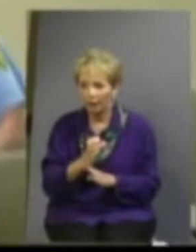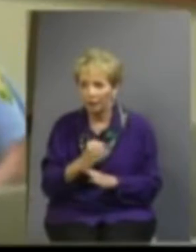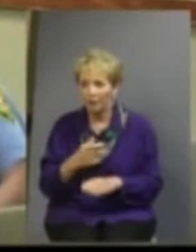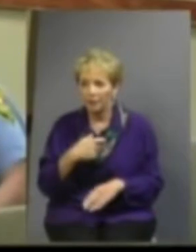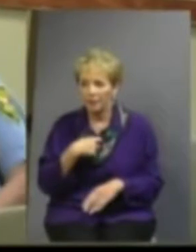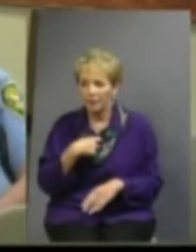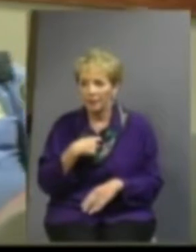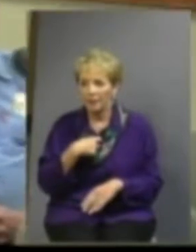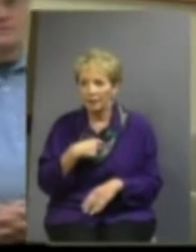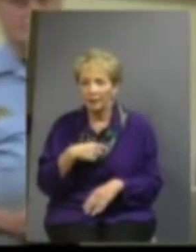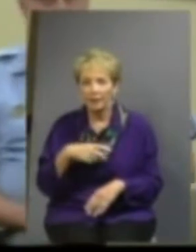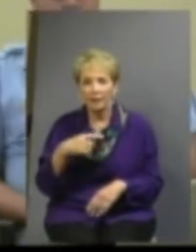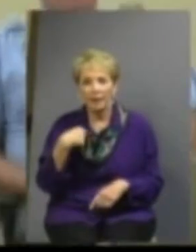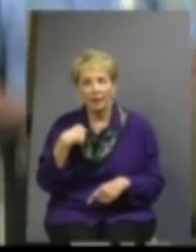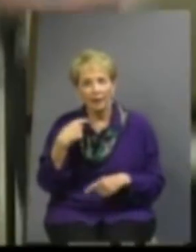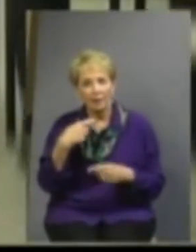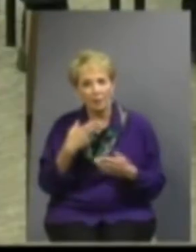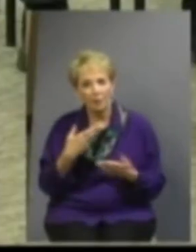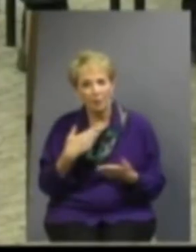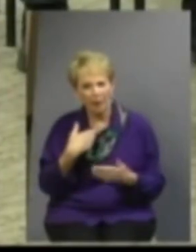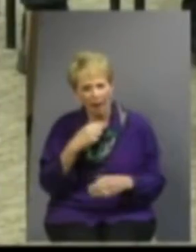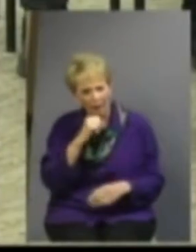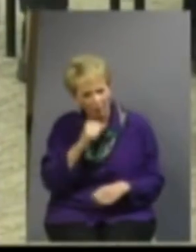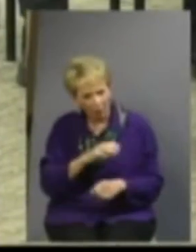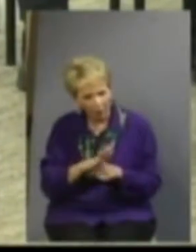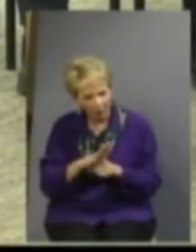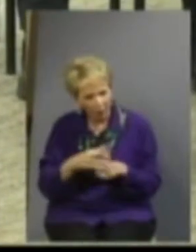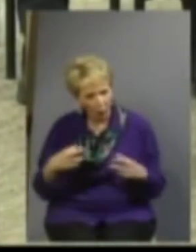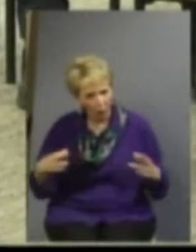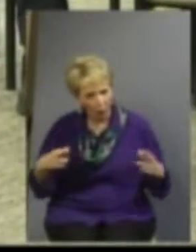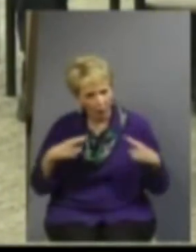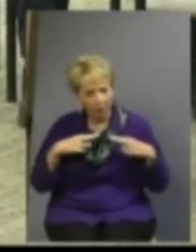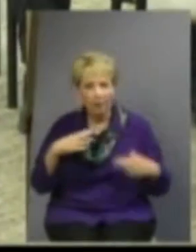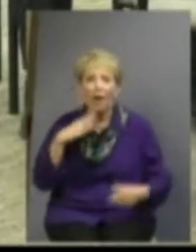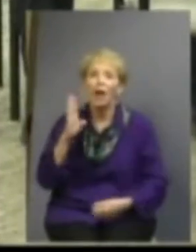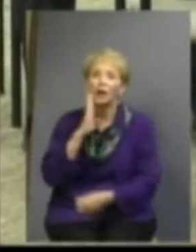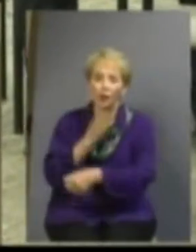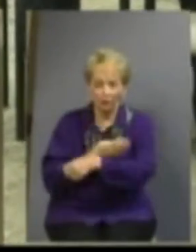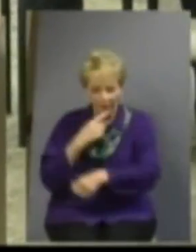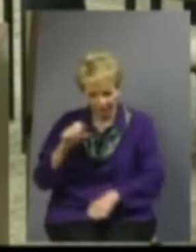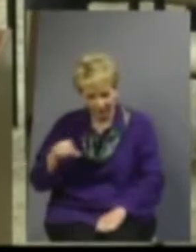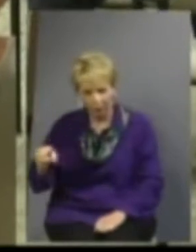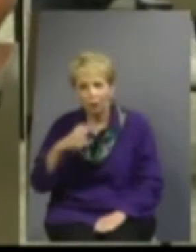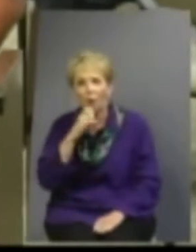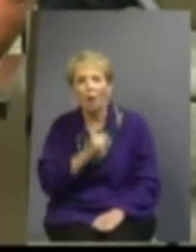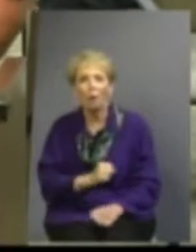sat down the other day and I said, am I old enough to retire? And my daughter said, yep, you're old.